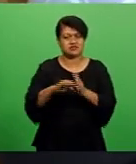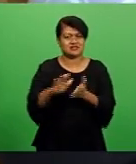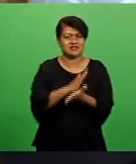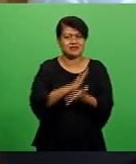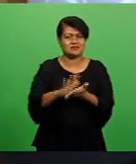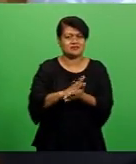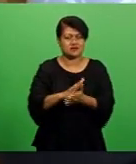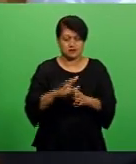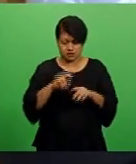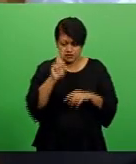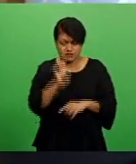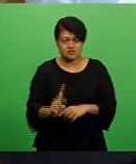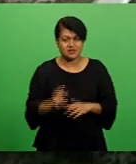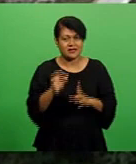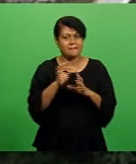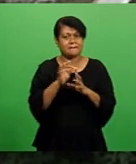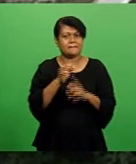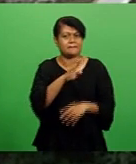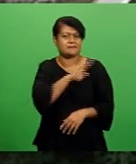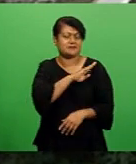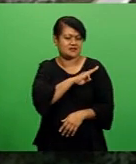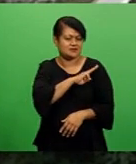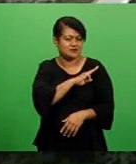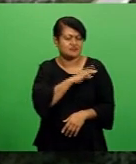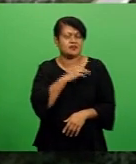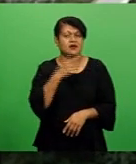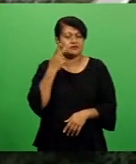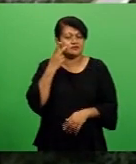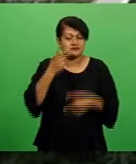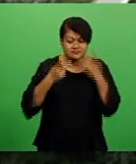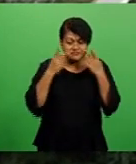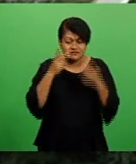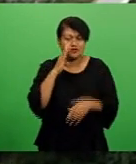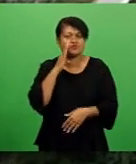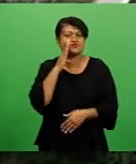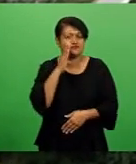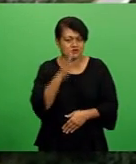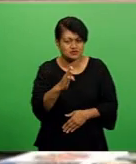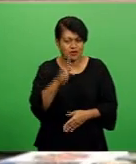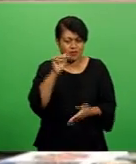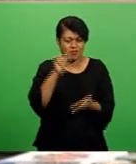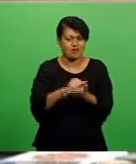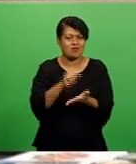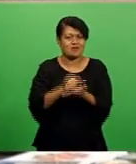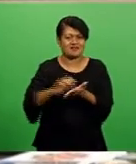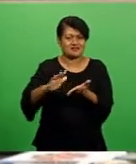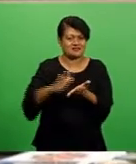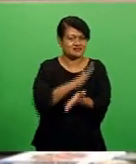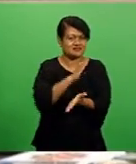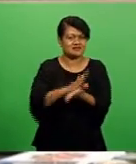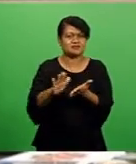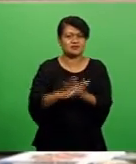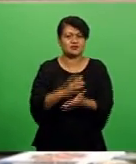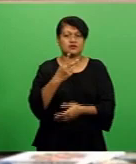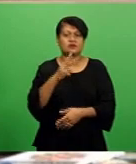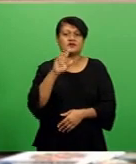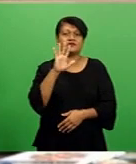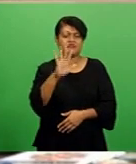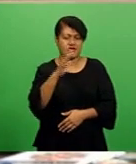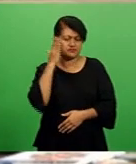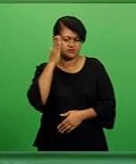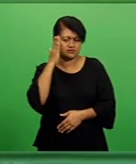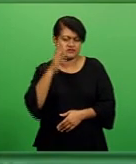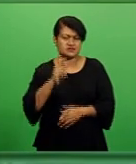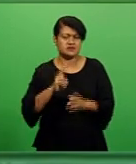Voreqe Bainimarama got to witness the damage sustained at the school. Bua District School is one of 25 schools in Vanuatu